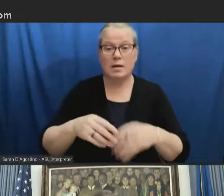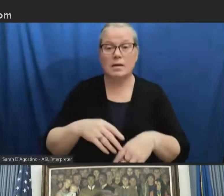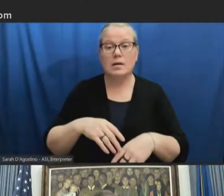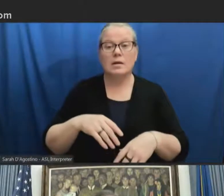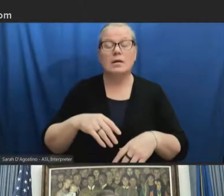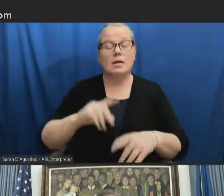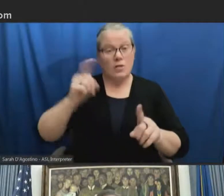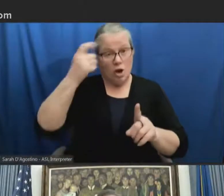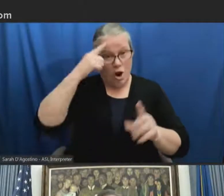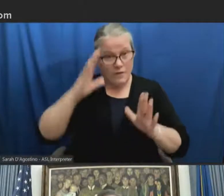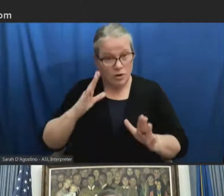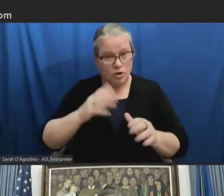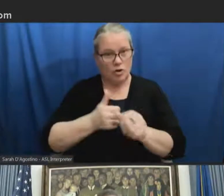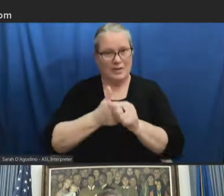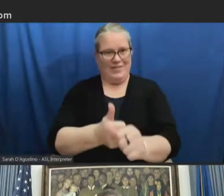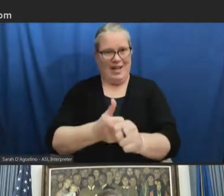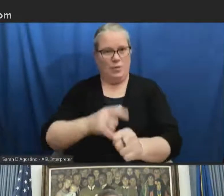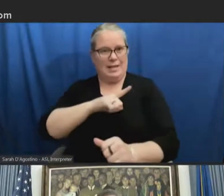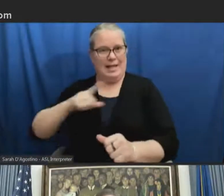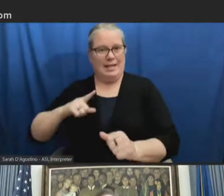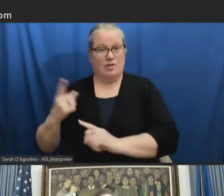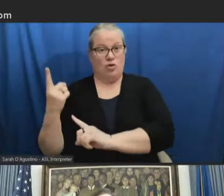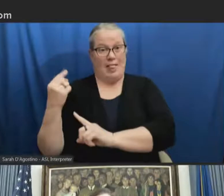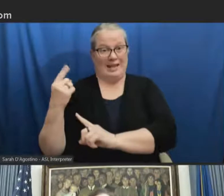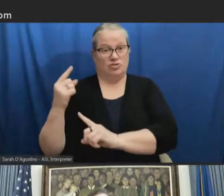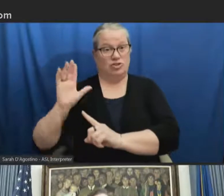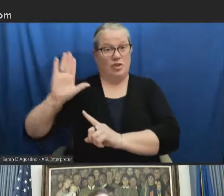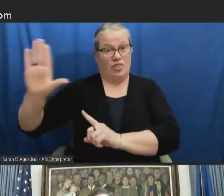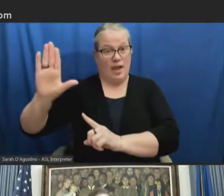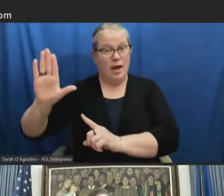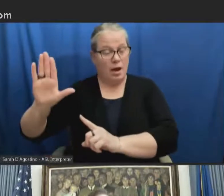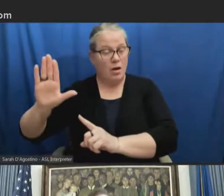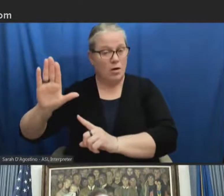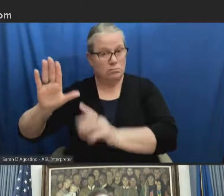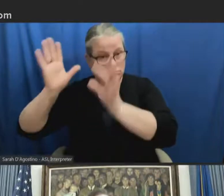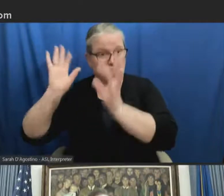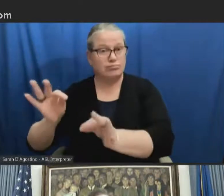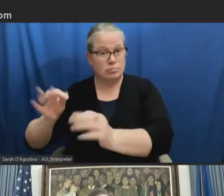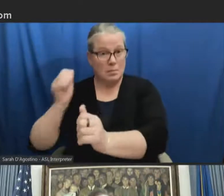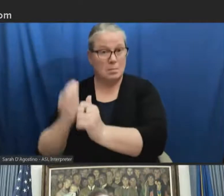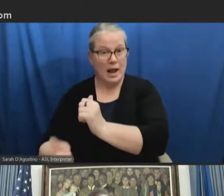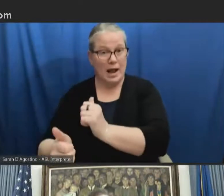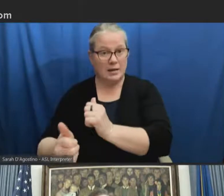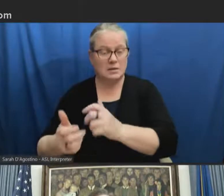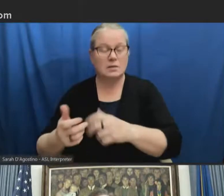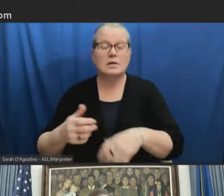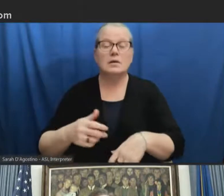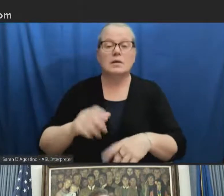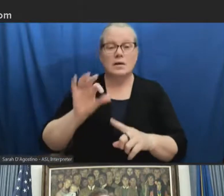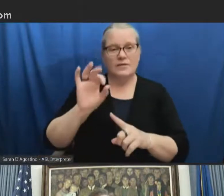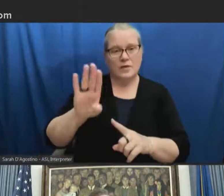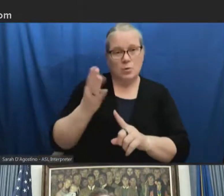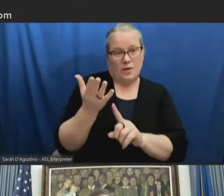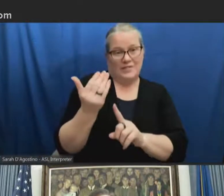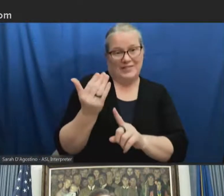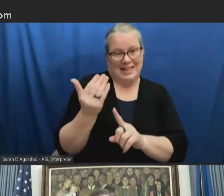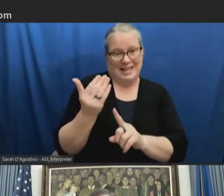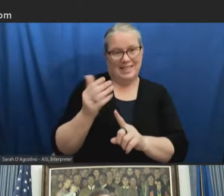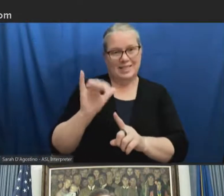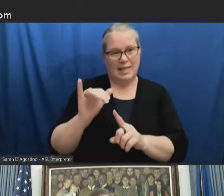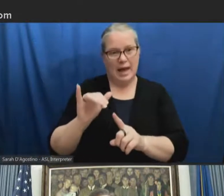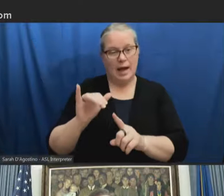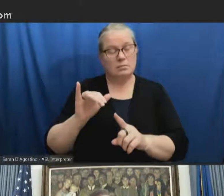year. And the February 15th date is basically when the executive orders that he currently has in